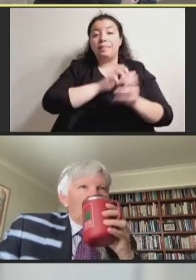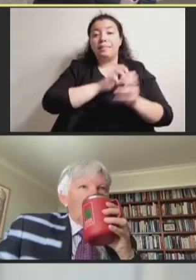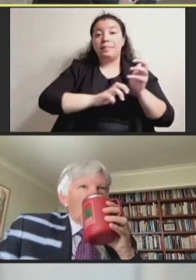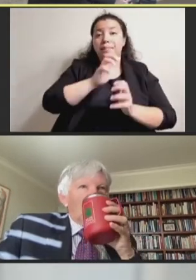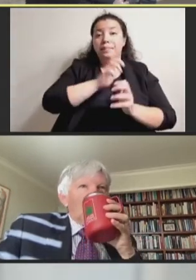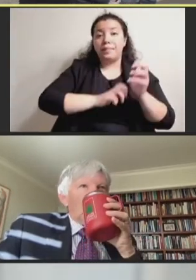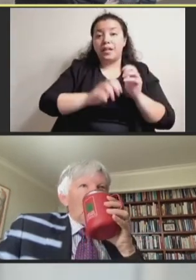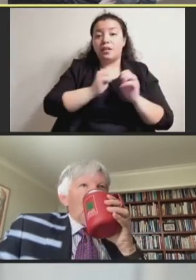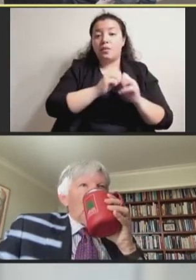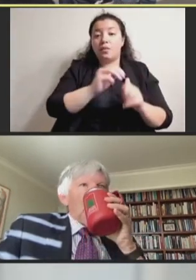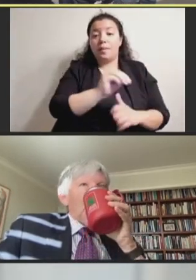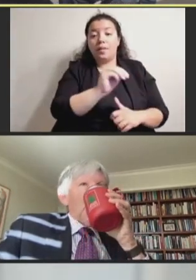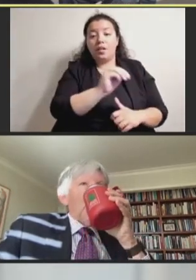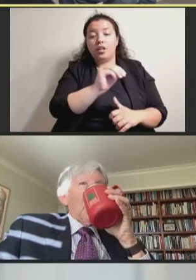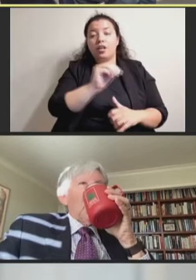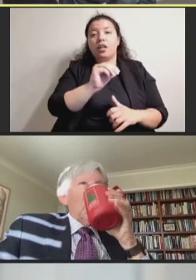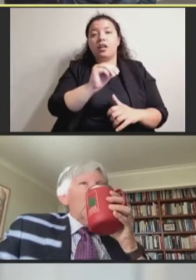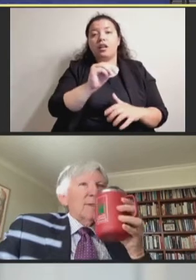data?